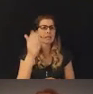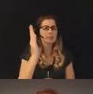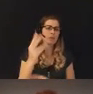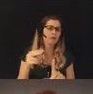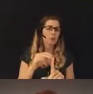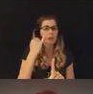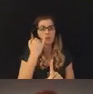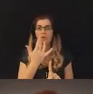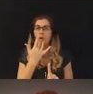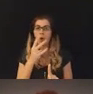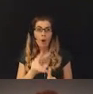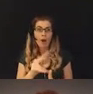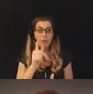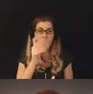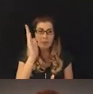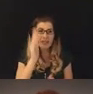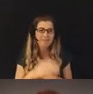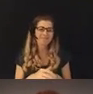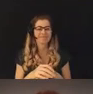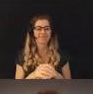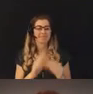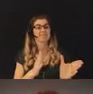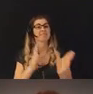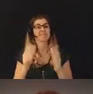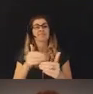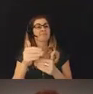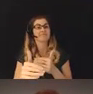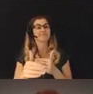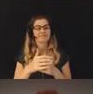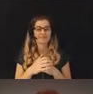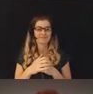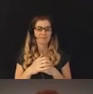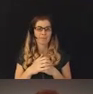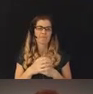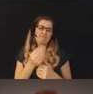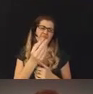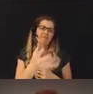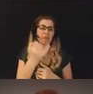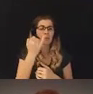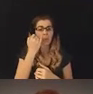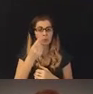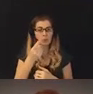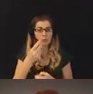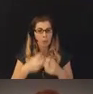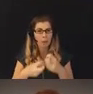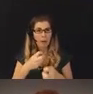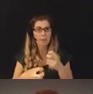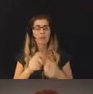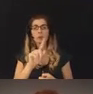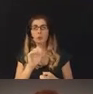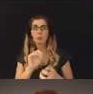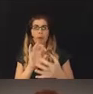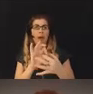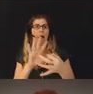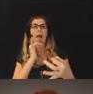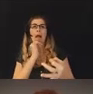speaking. And on the next slide, just a little bit about troubleshooting. If you get bumped out, just use the same link